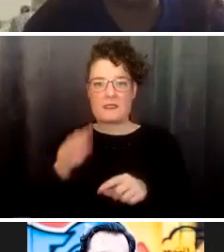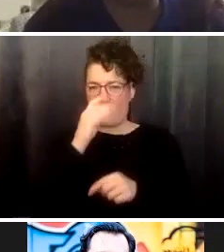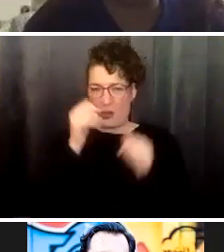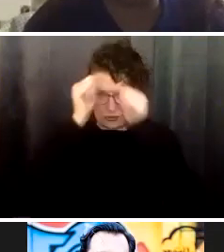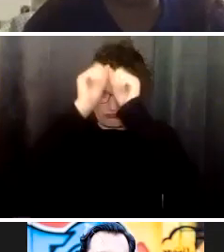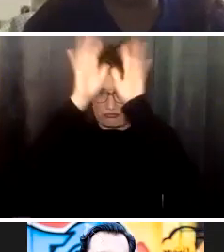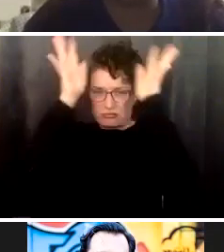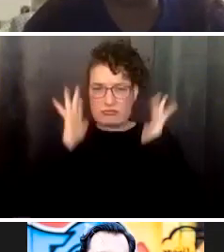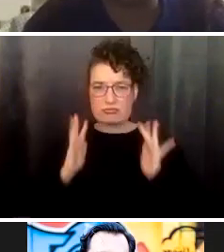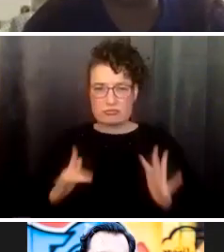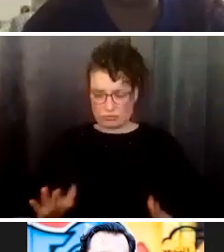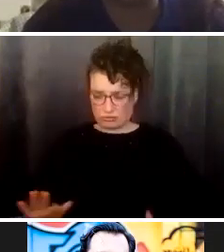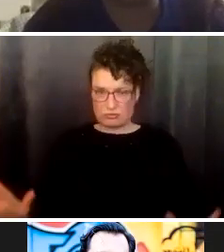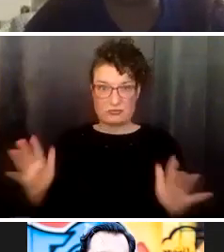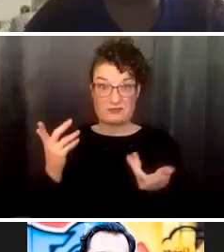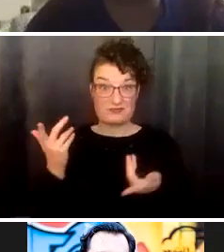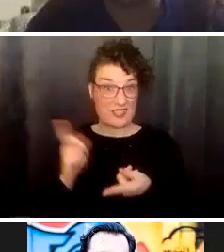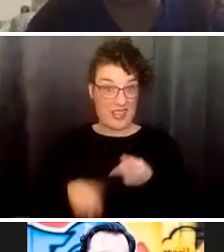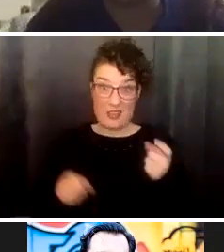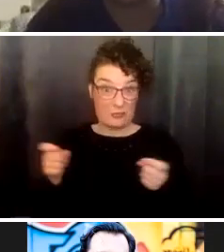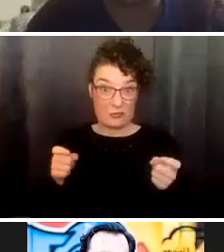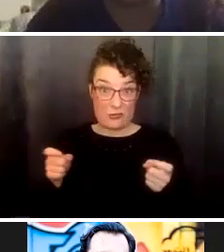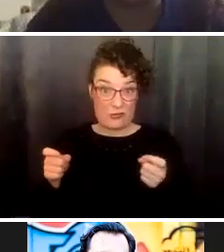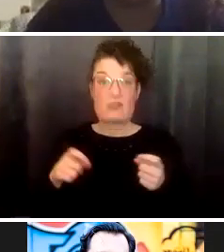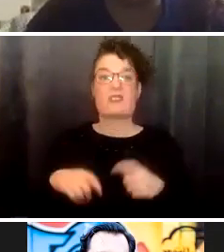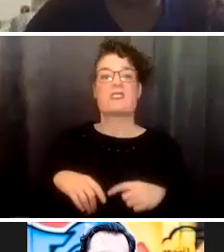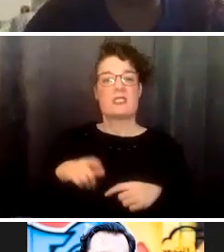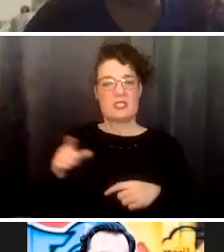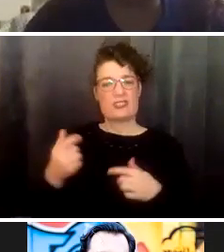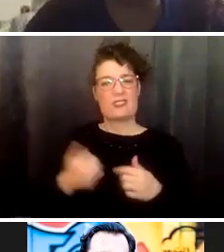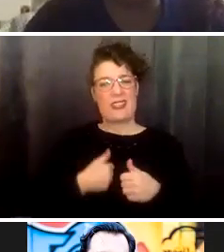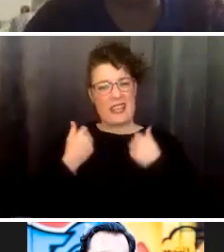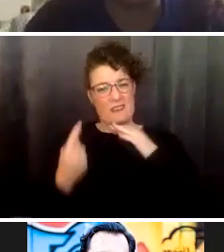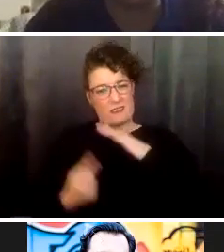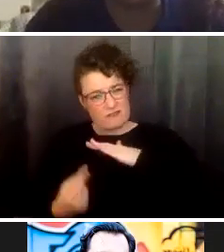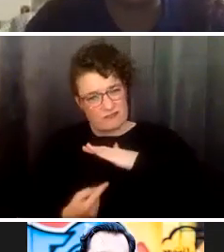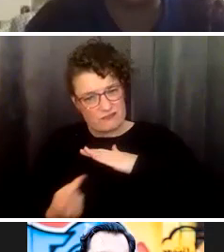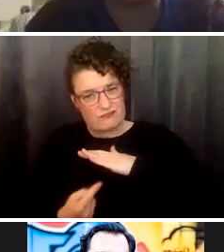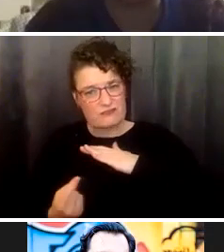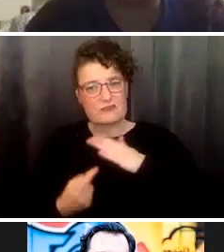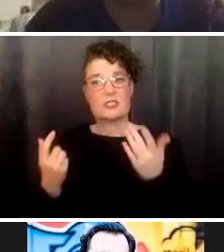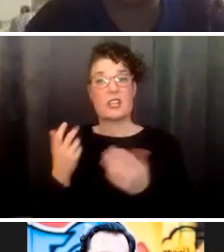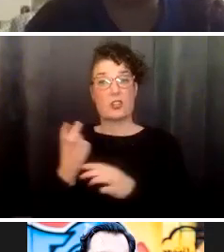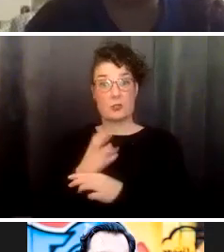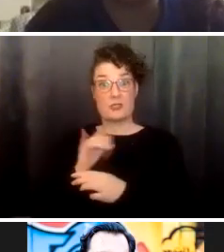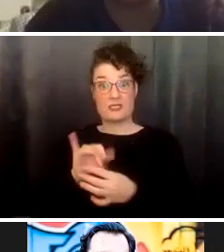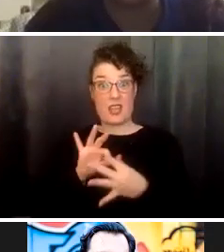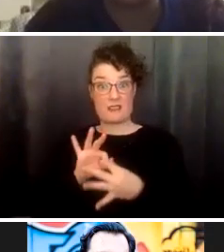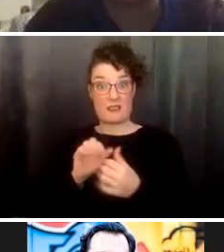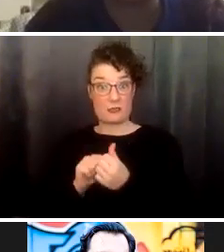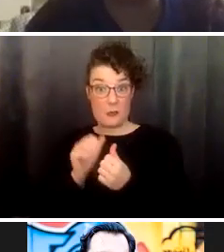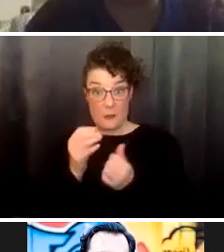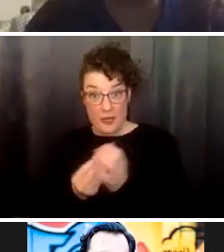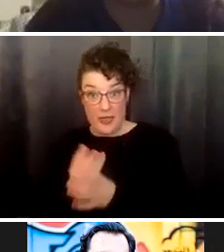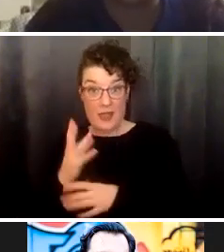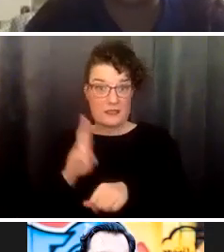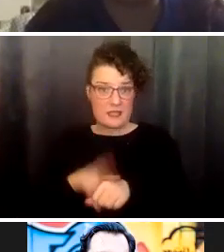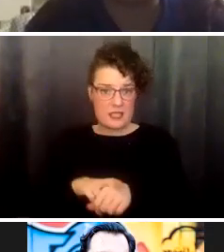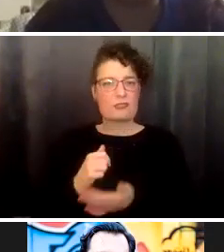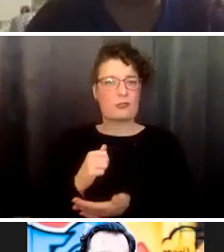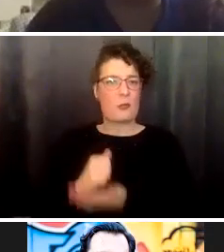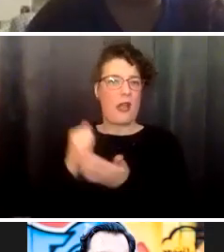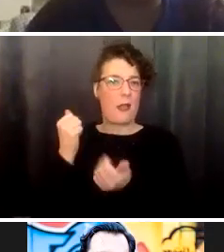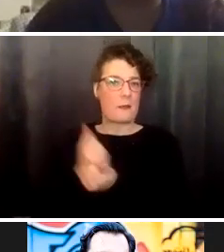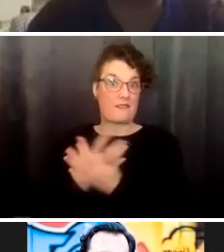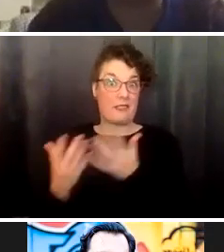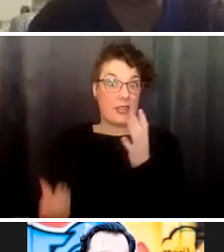in isolation, using her connection to plants and nature to grow everything that she needs to survive, and is fine with her life